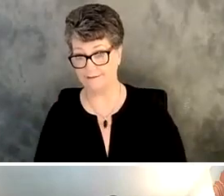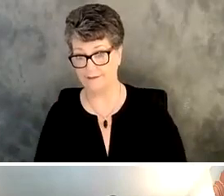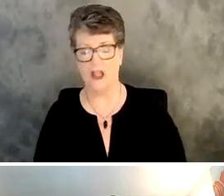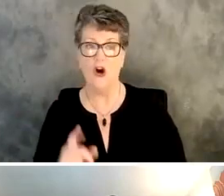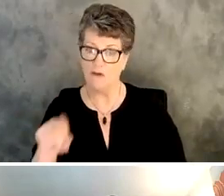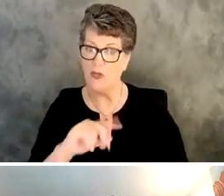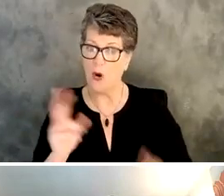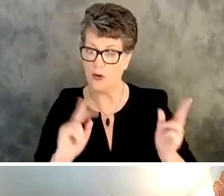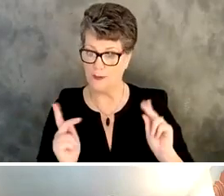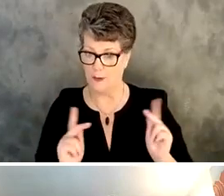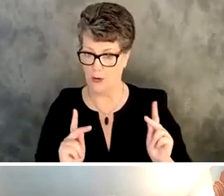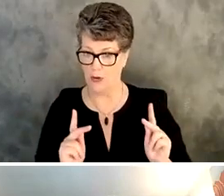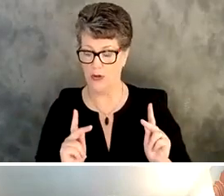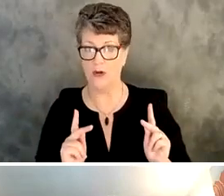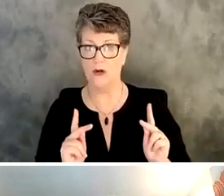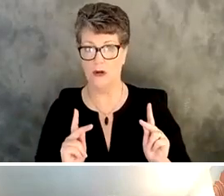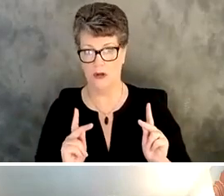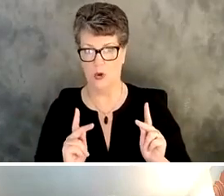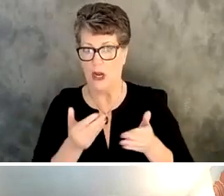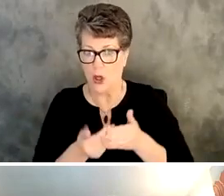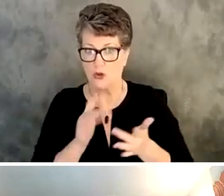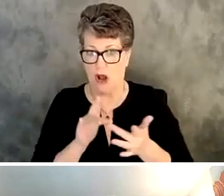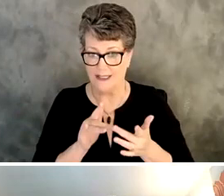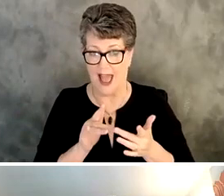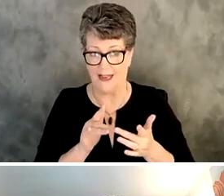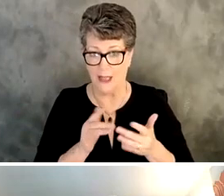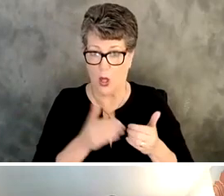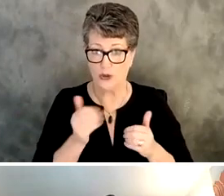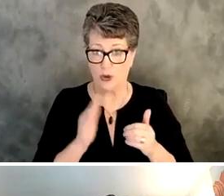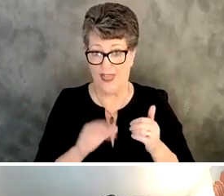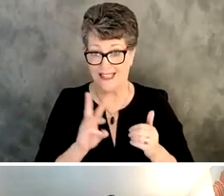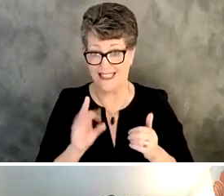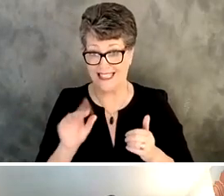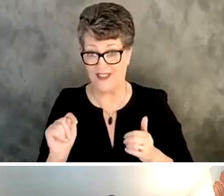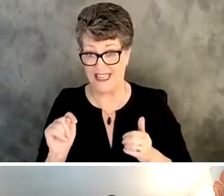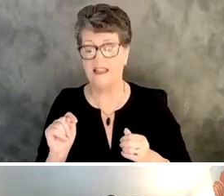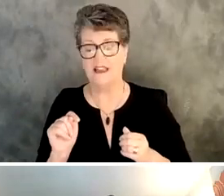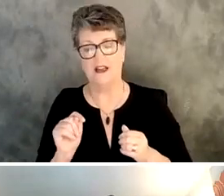those individuals who were in close contact, we suggest for them to quarantine as well.